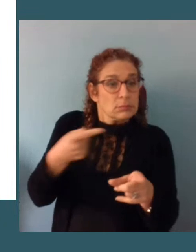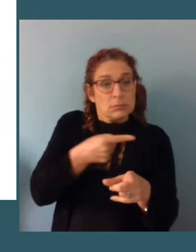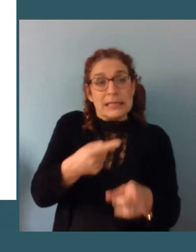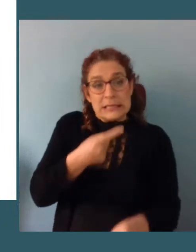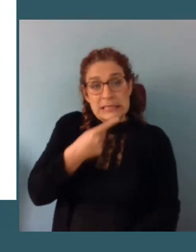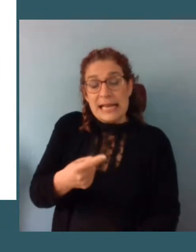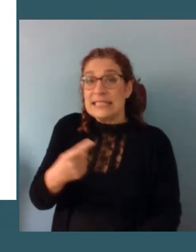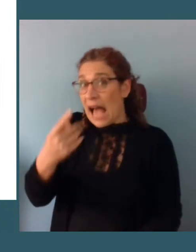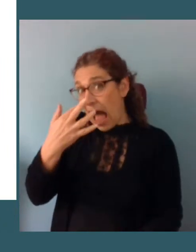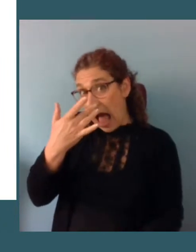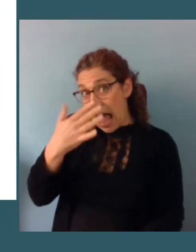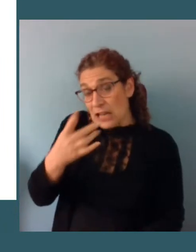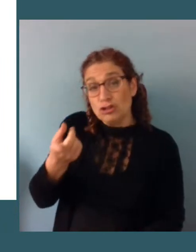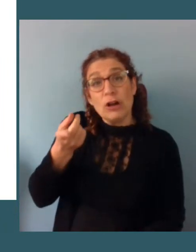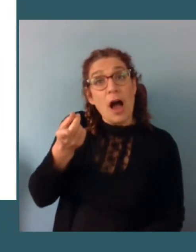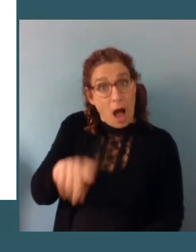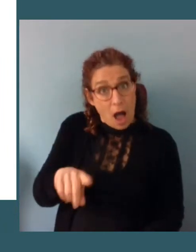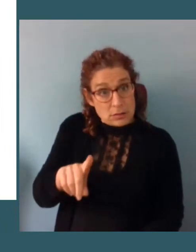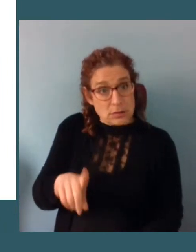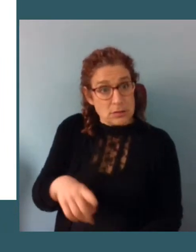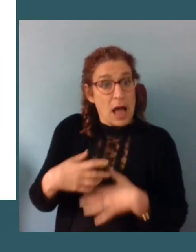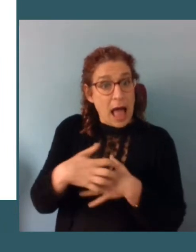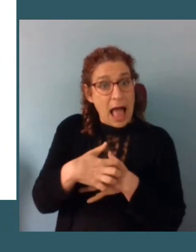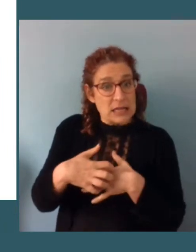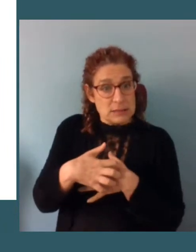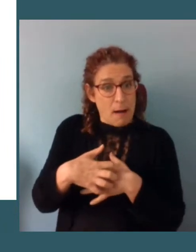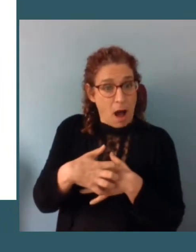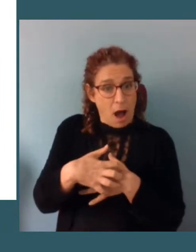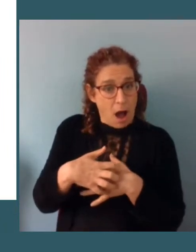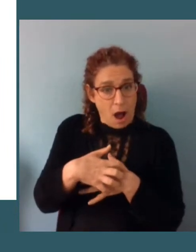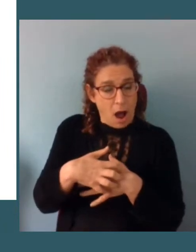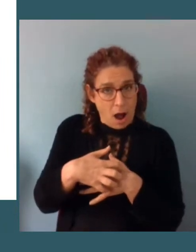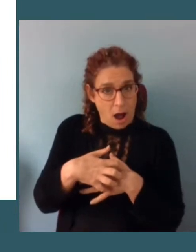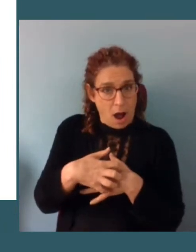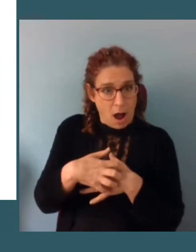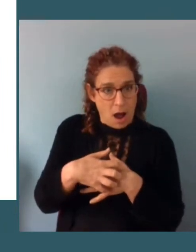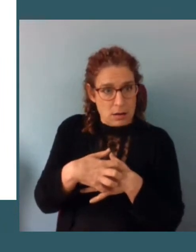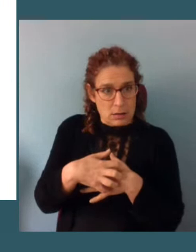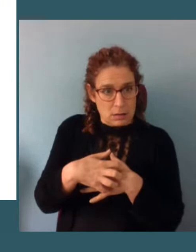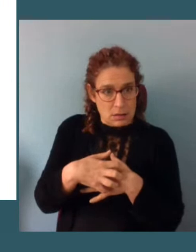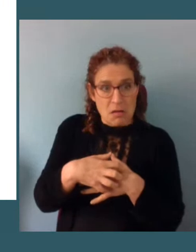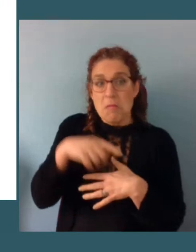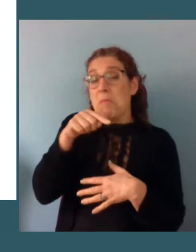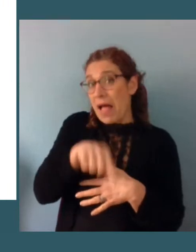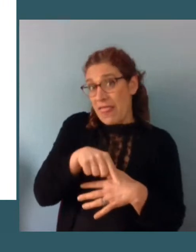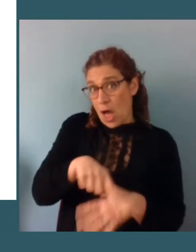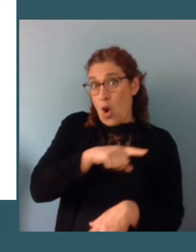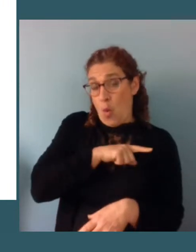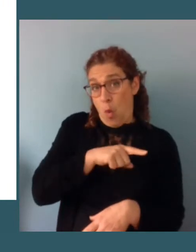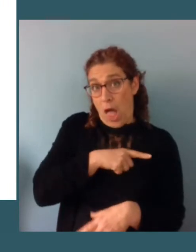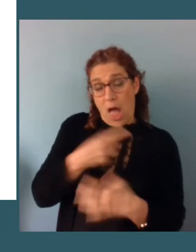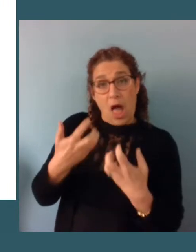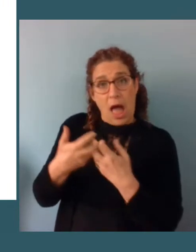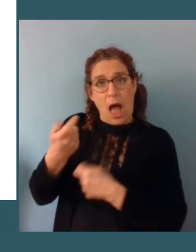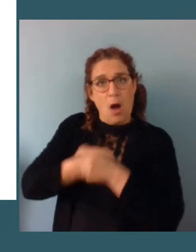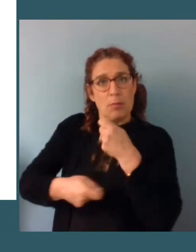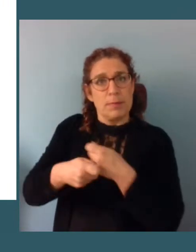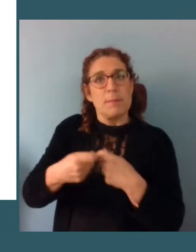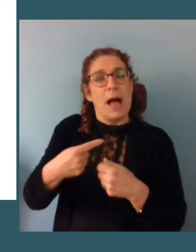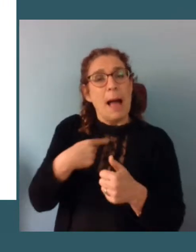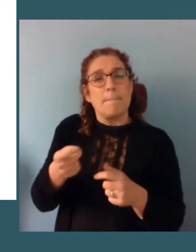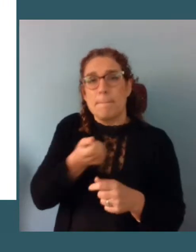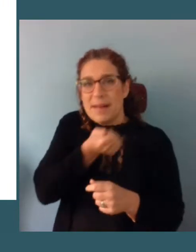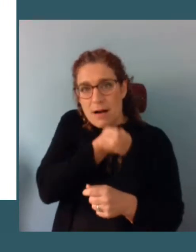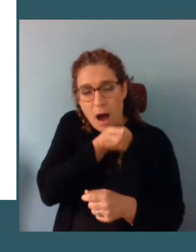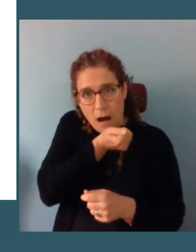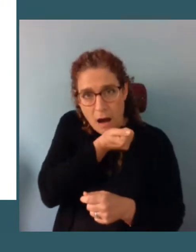eczema severity, but not family history, are major risk factors for peanut allergy in infants. And